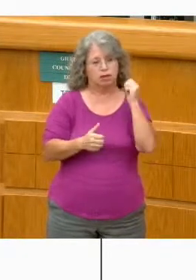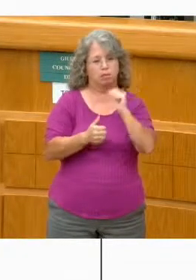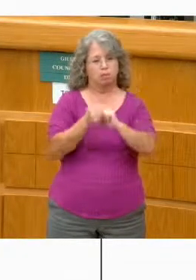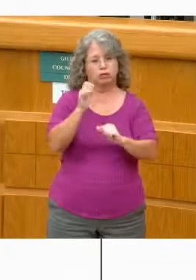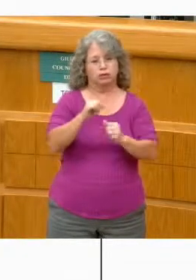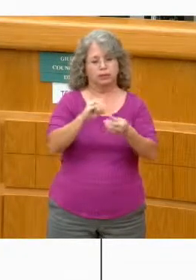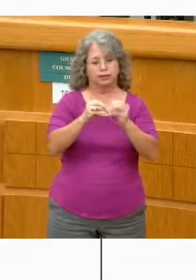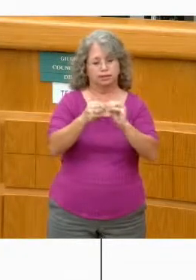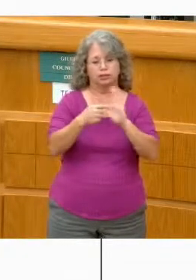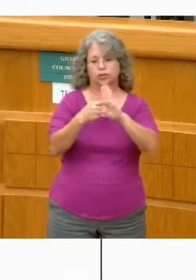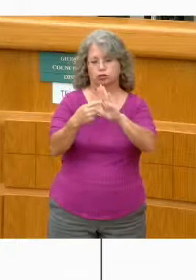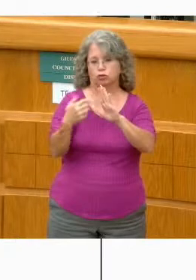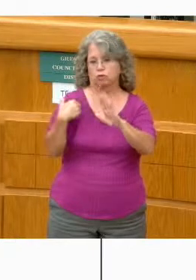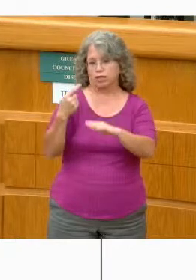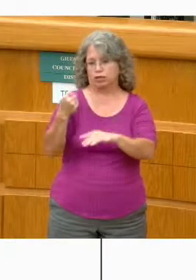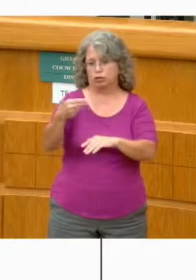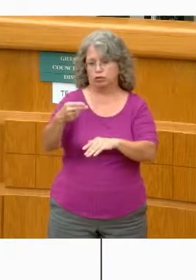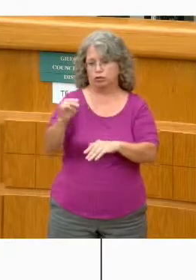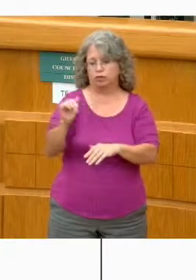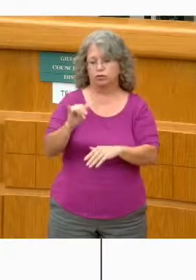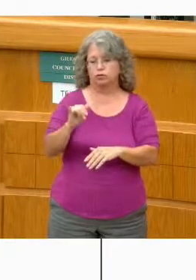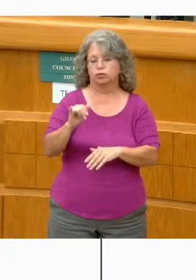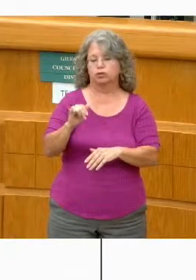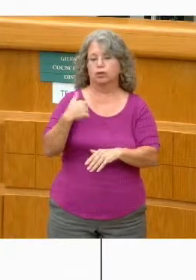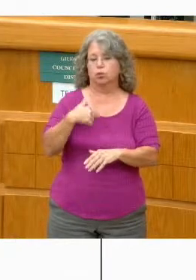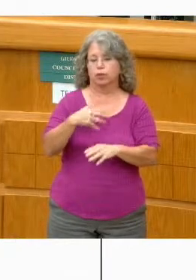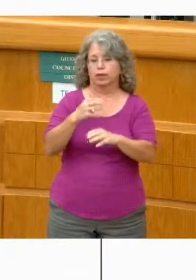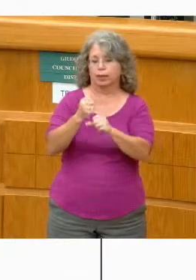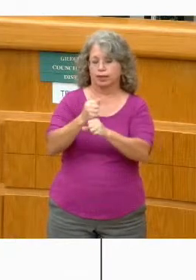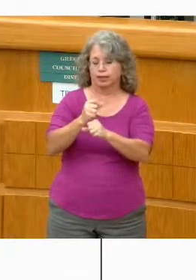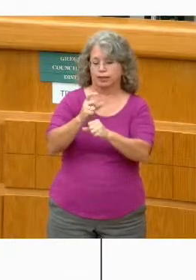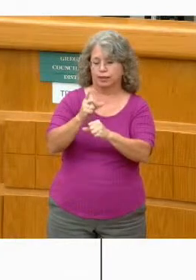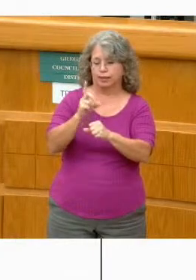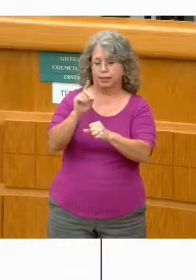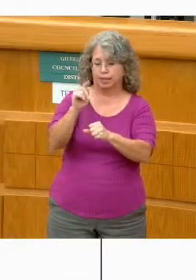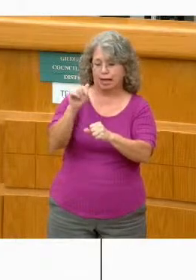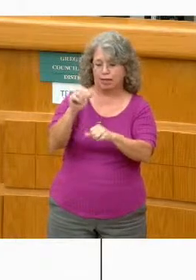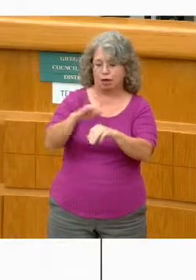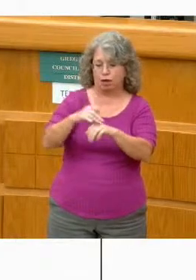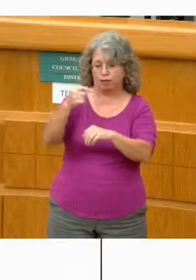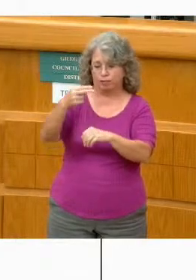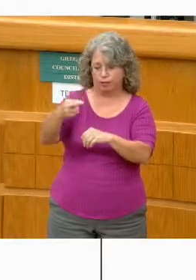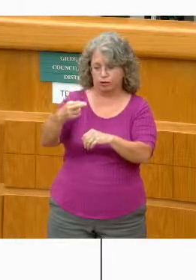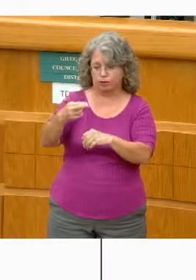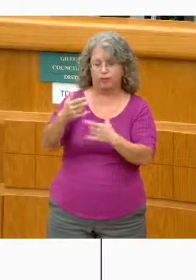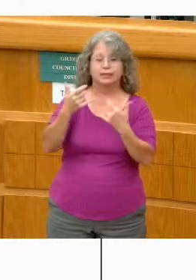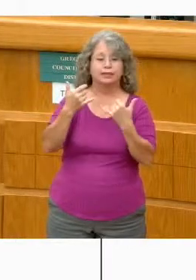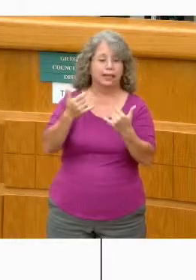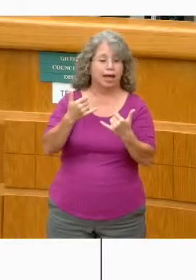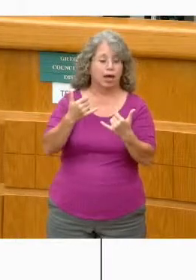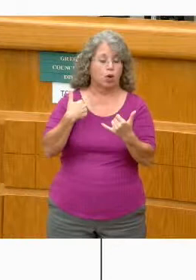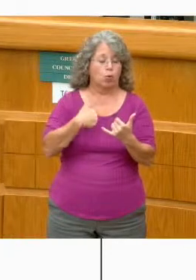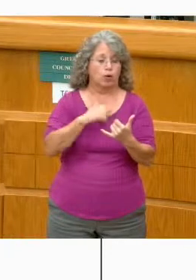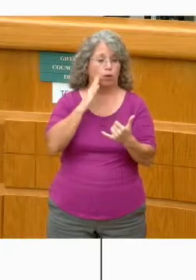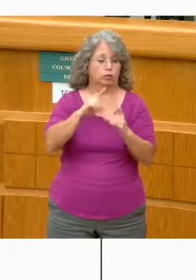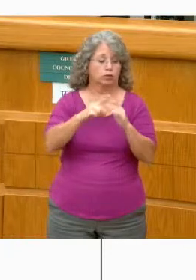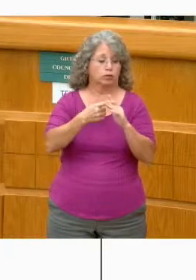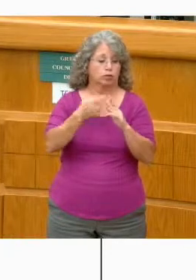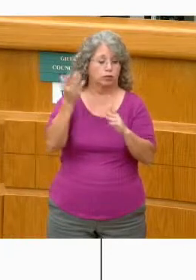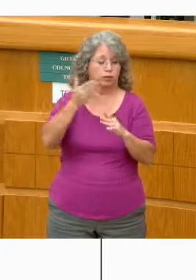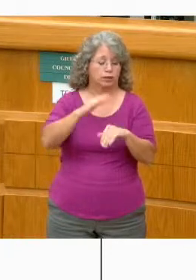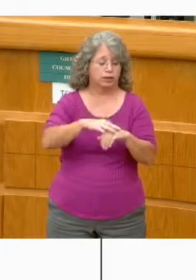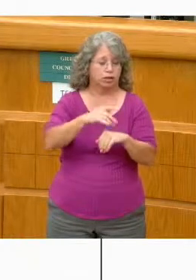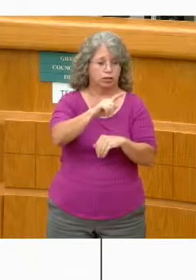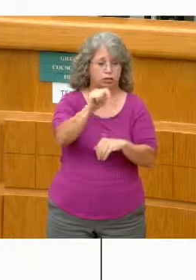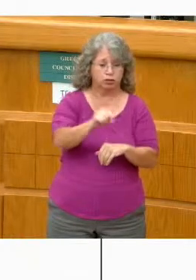shown on Thursday also. Thursday is when the data is released, so by reviewing them on Tuesdays, they won't be